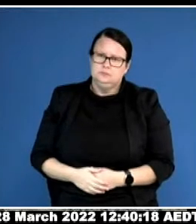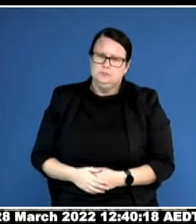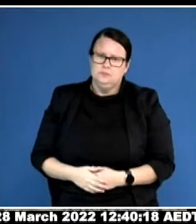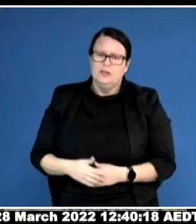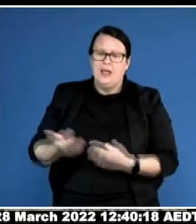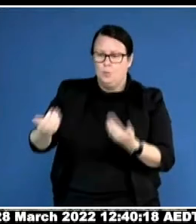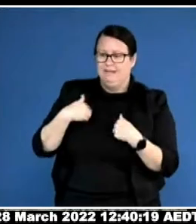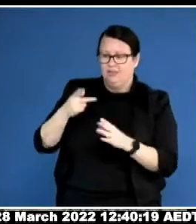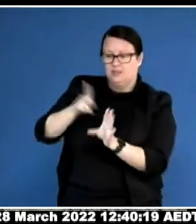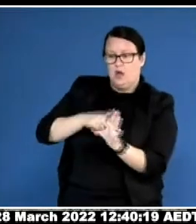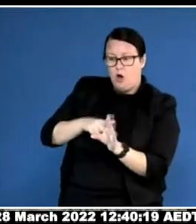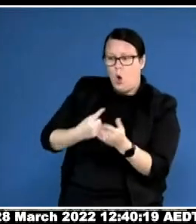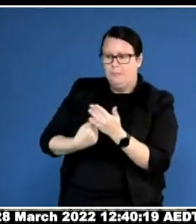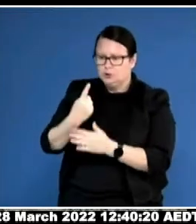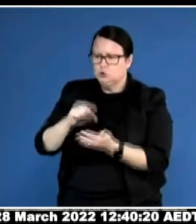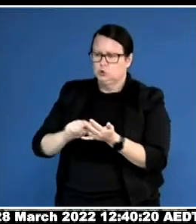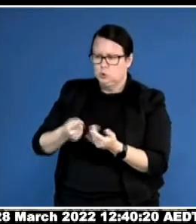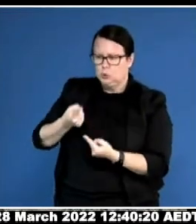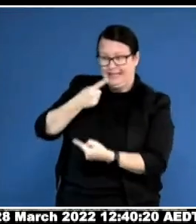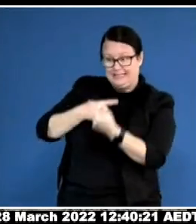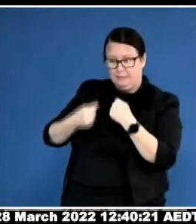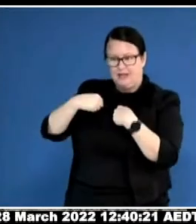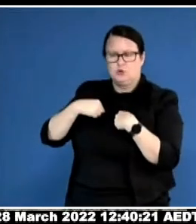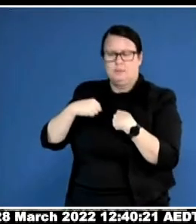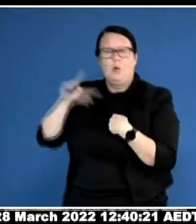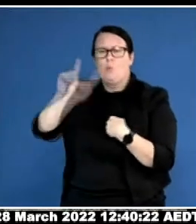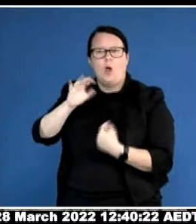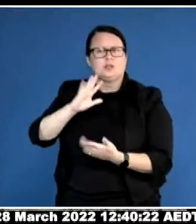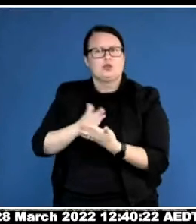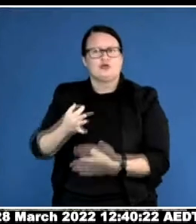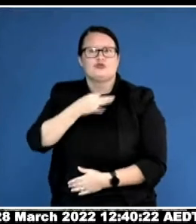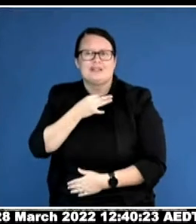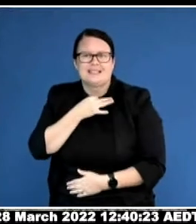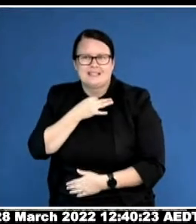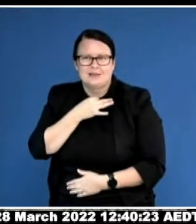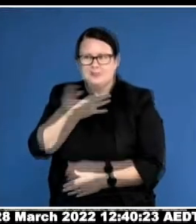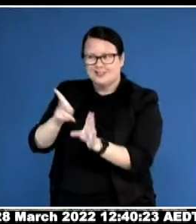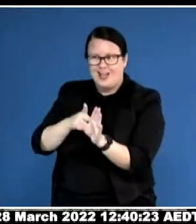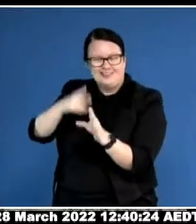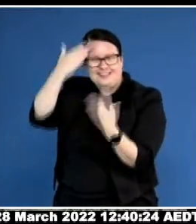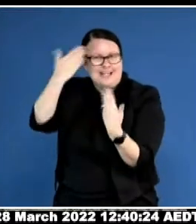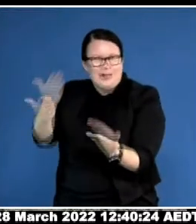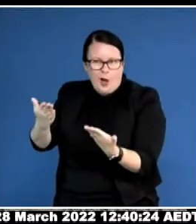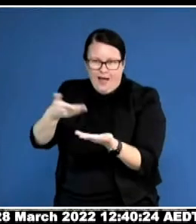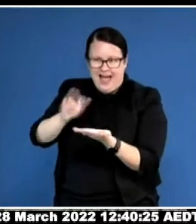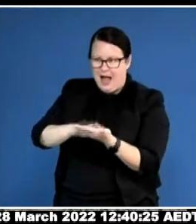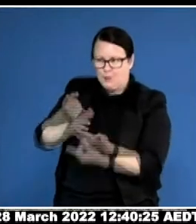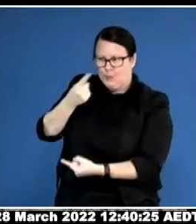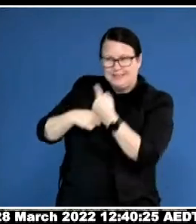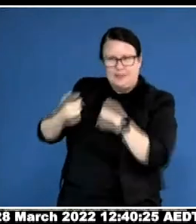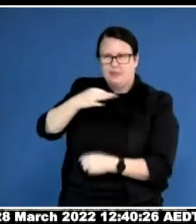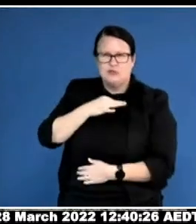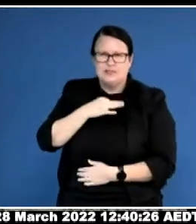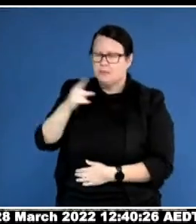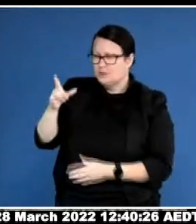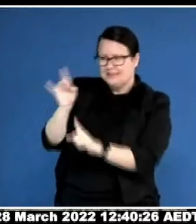and explain the risk of the situation I was in, because he didn't know how to do that, because he wasn't quite fully aware of what those